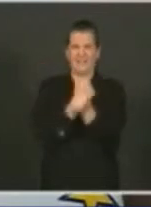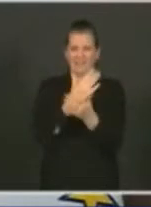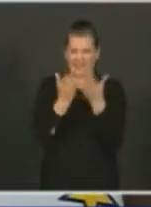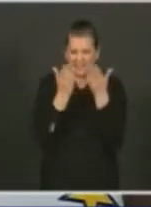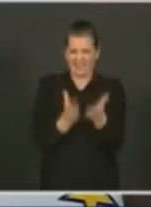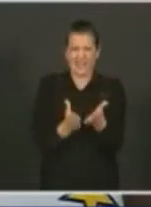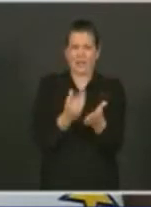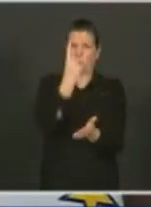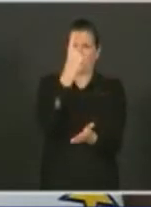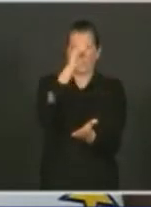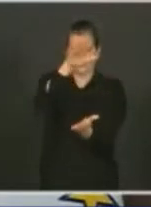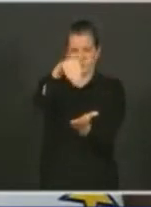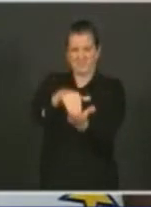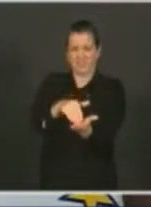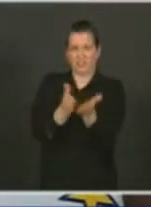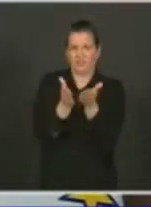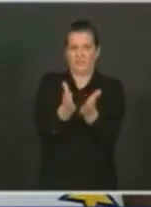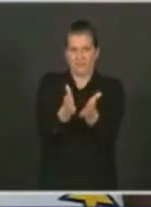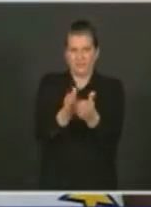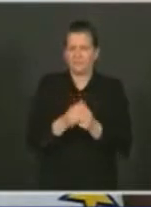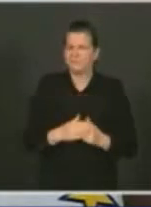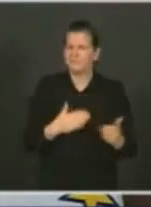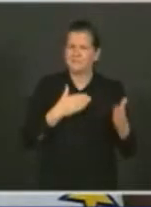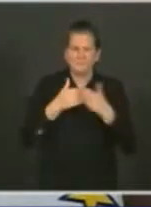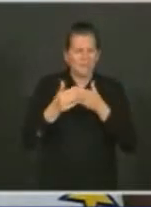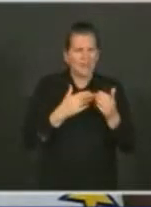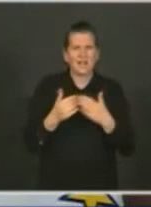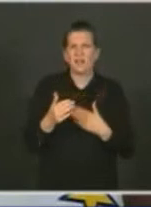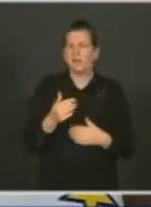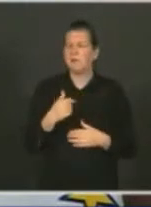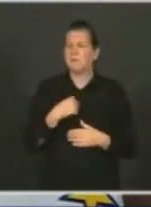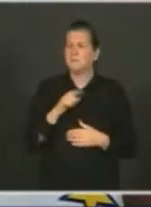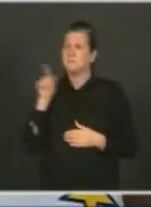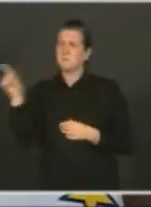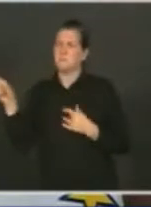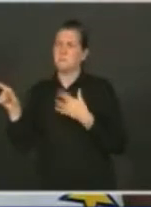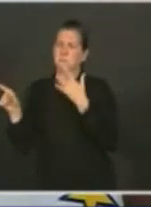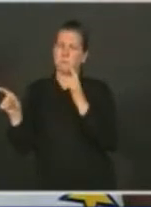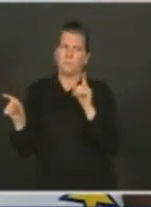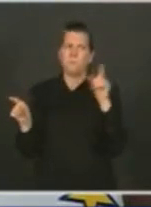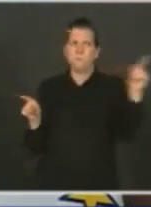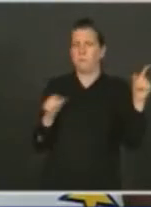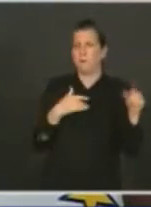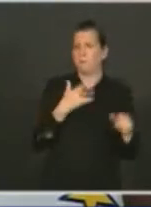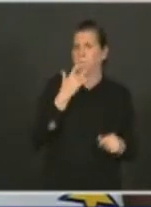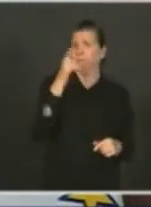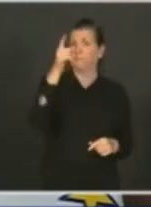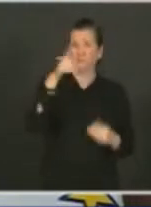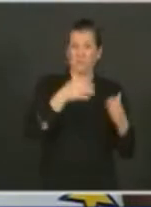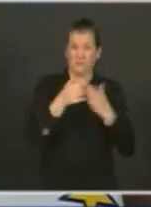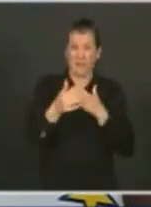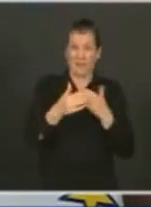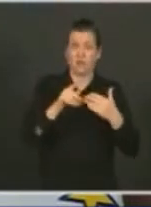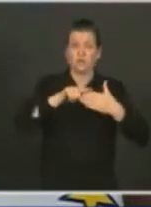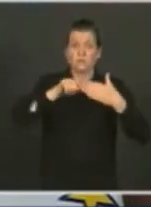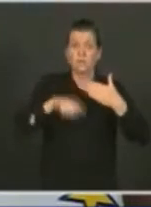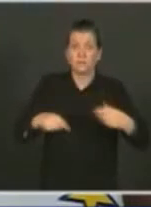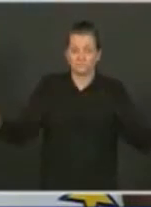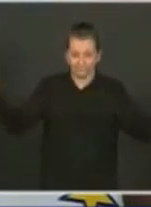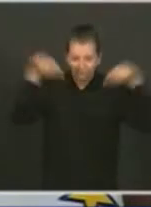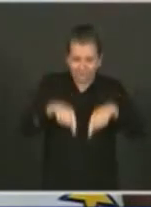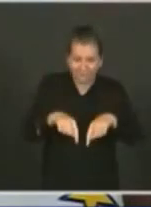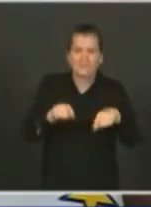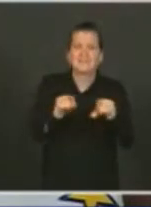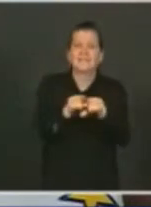So again, it doesn't matter how you schedule a test. It doesn't matter. If you get yourself a